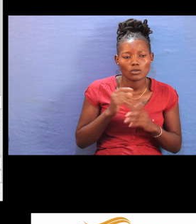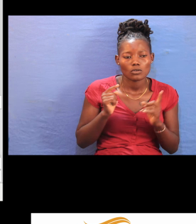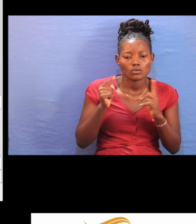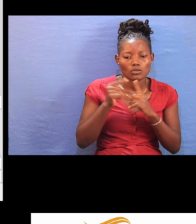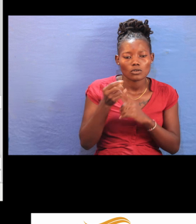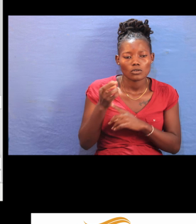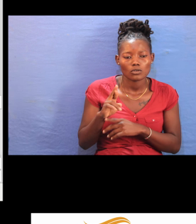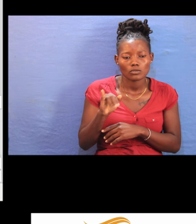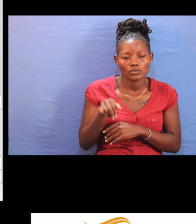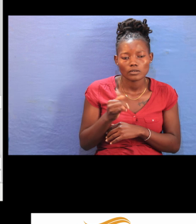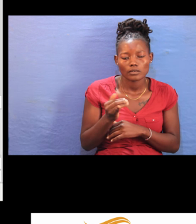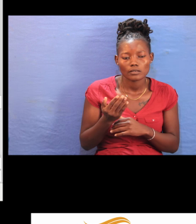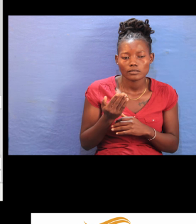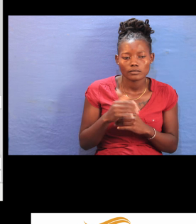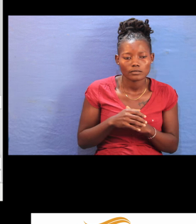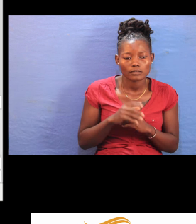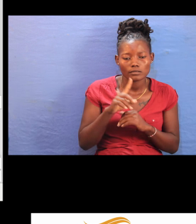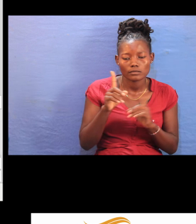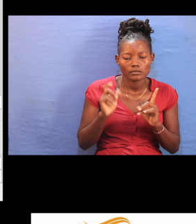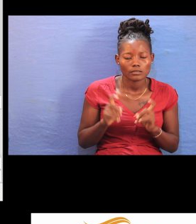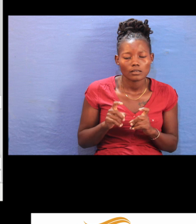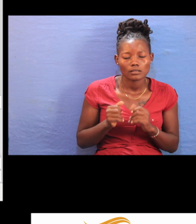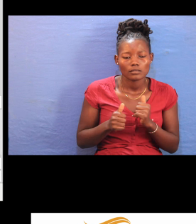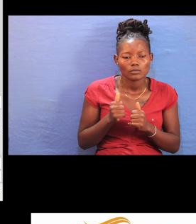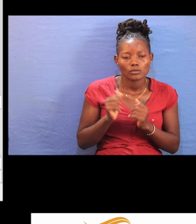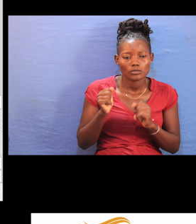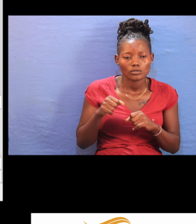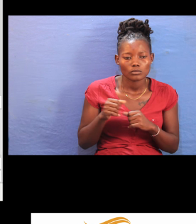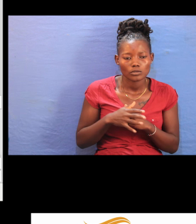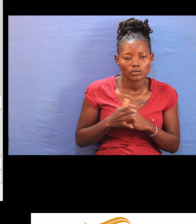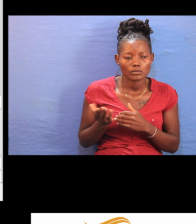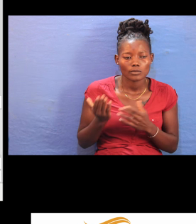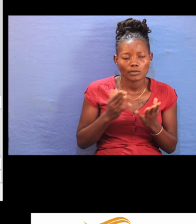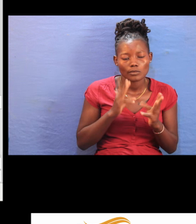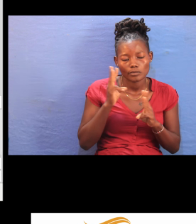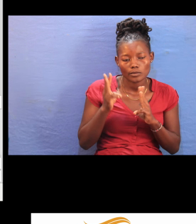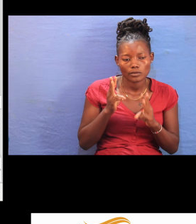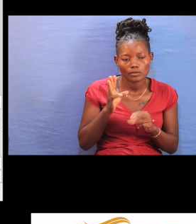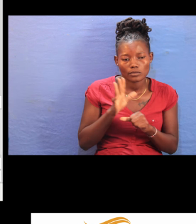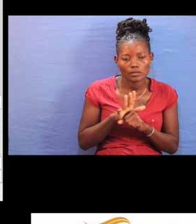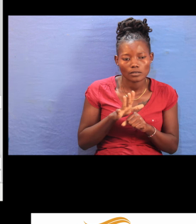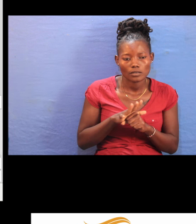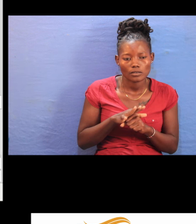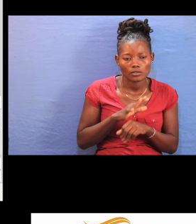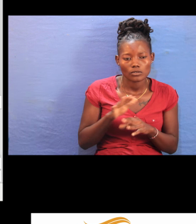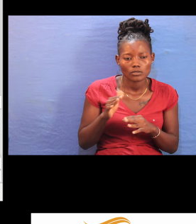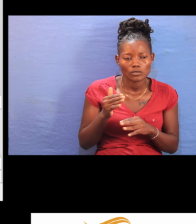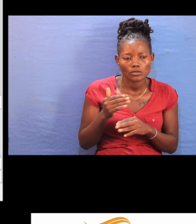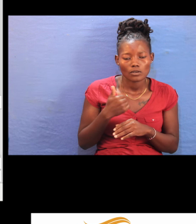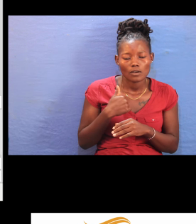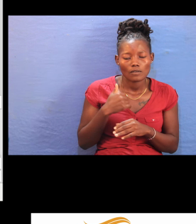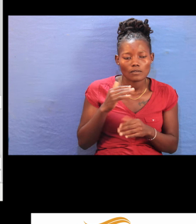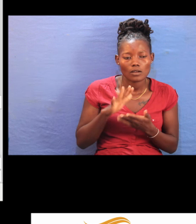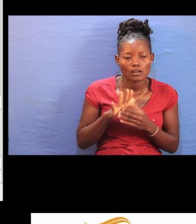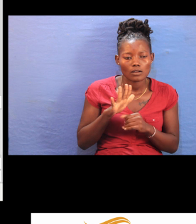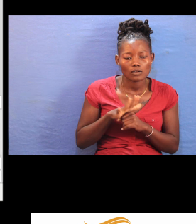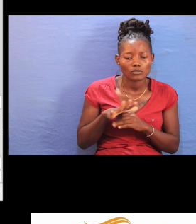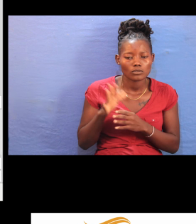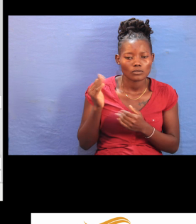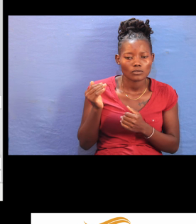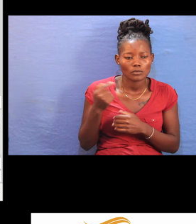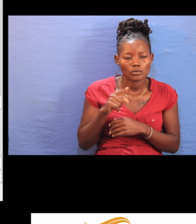got to make that A on an exam, that can cause some anxiety. Okay. So you don't want to have too much focus there.